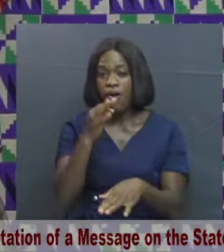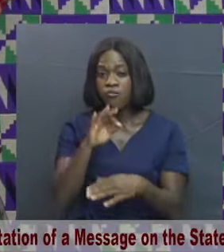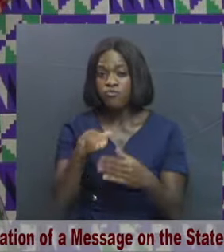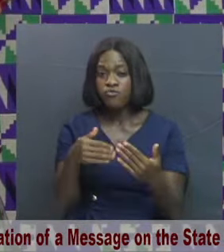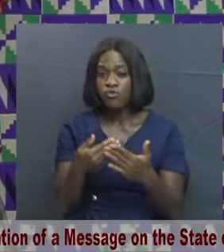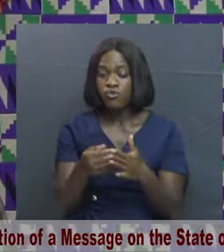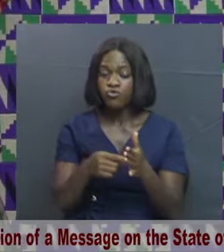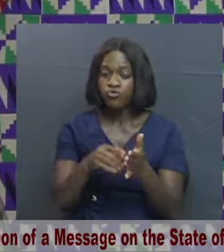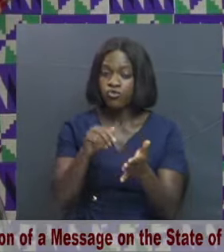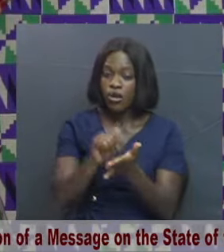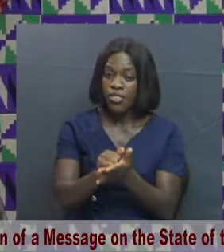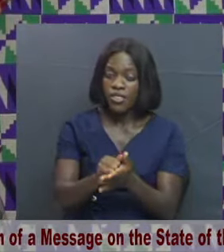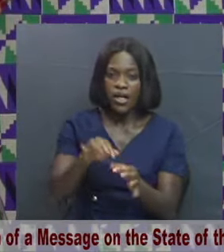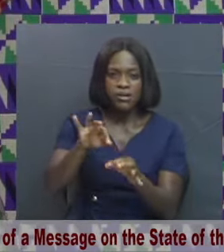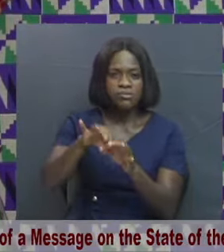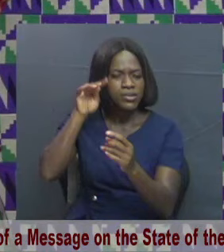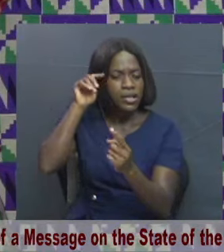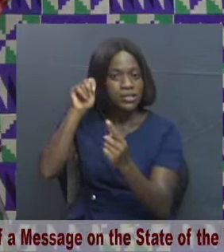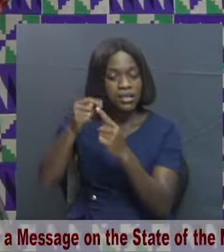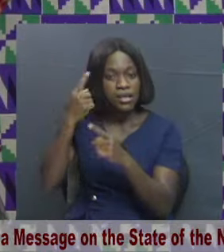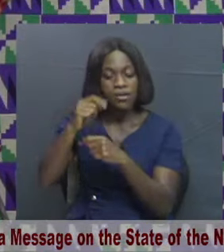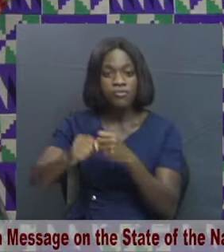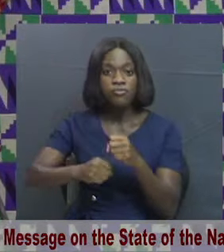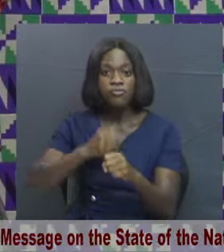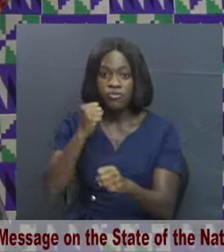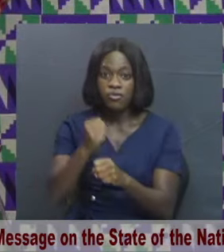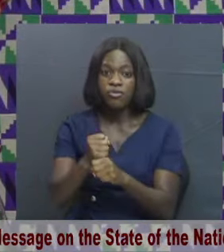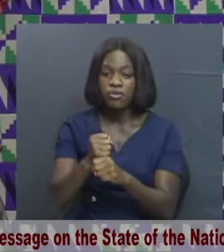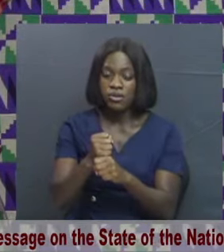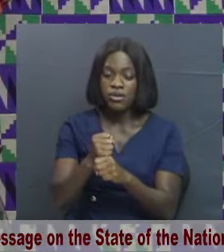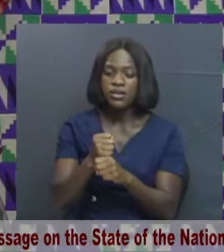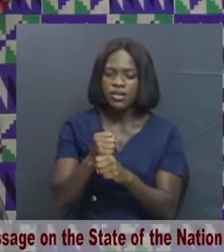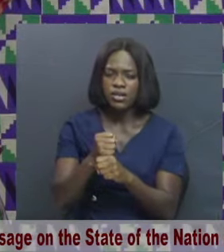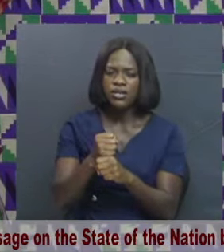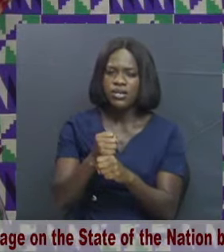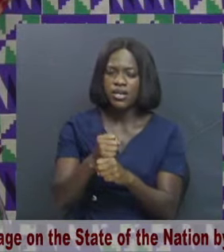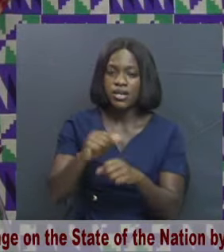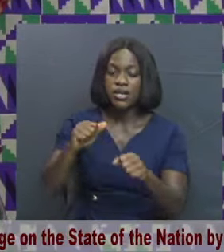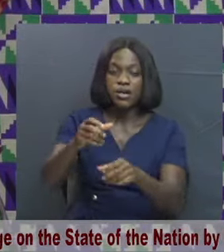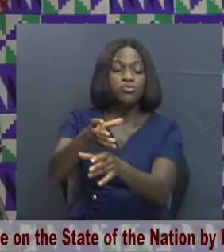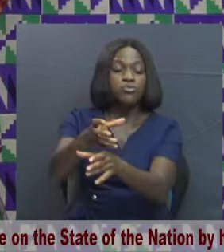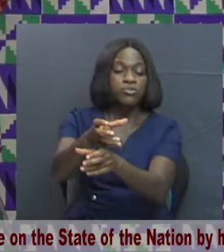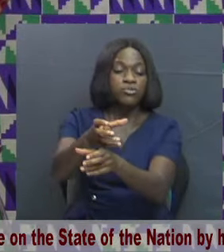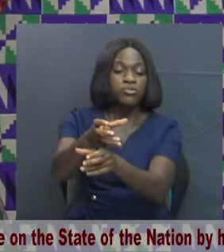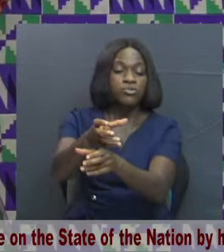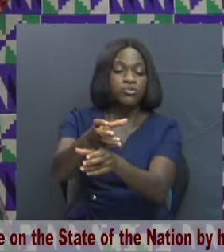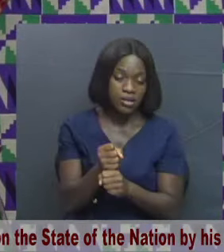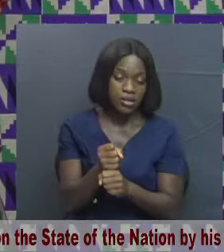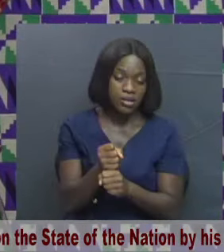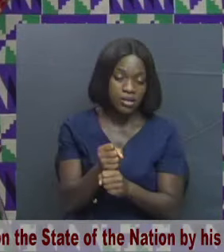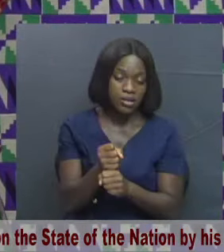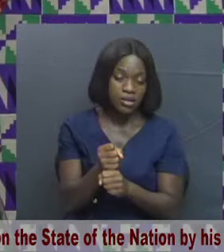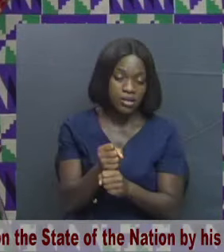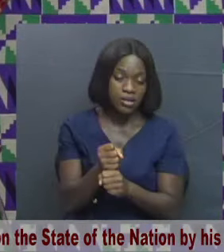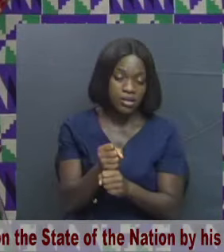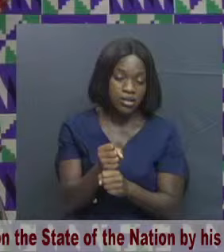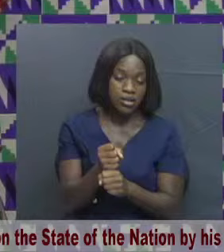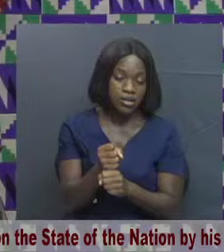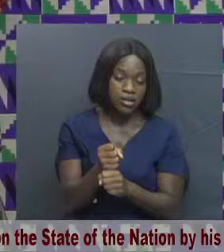plant targets for the year have been exceeded for all the products except